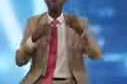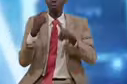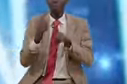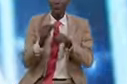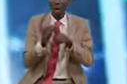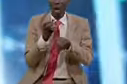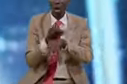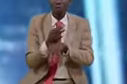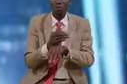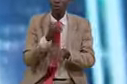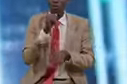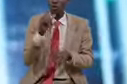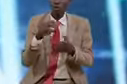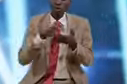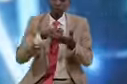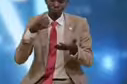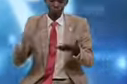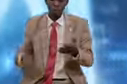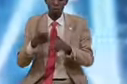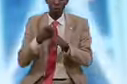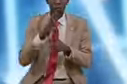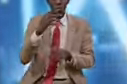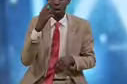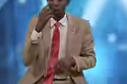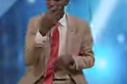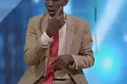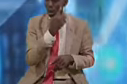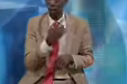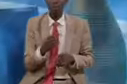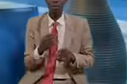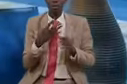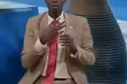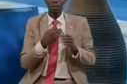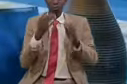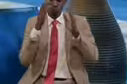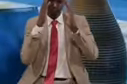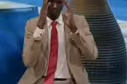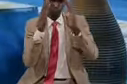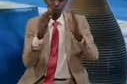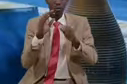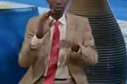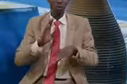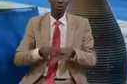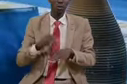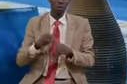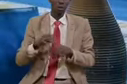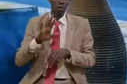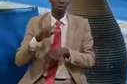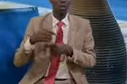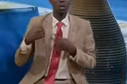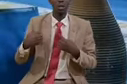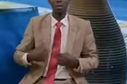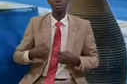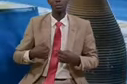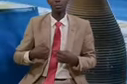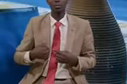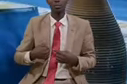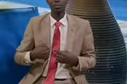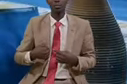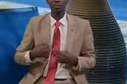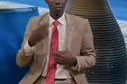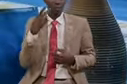thine eyes, keep them in the midst of thine heart. Look at what that word, what